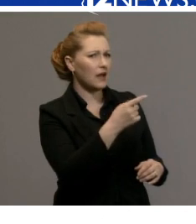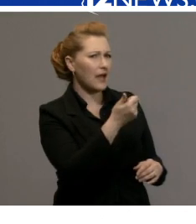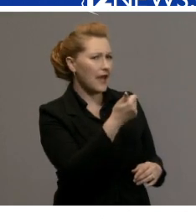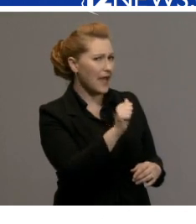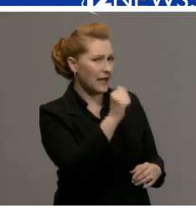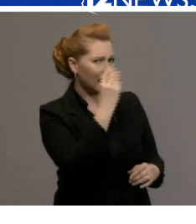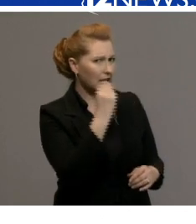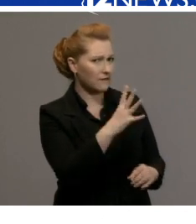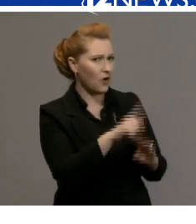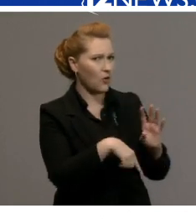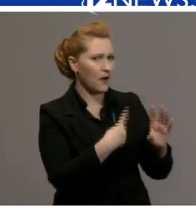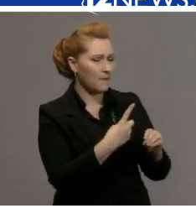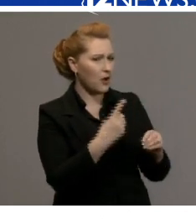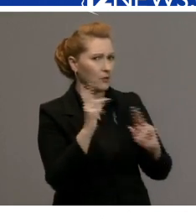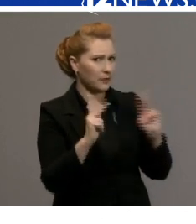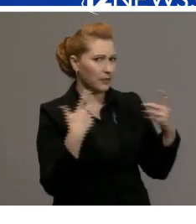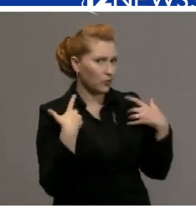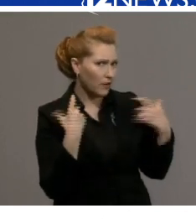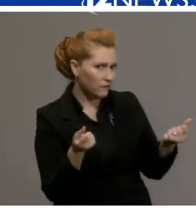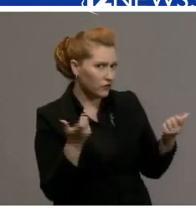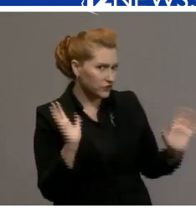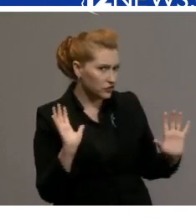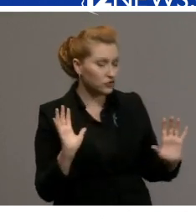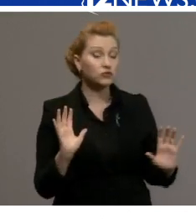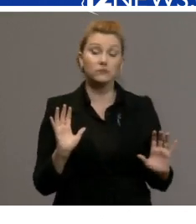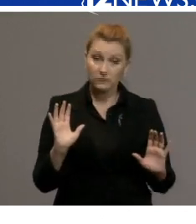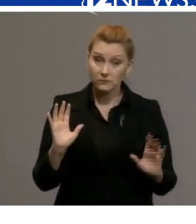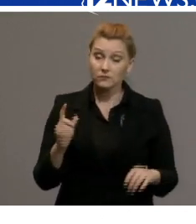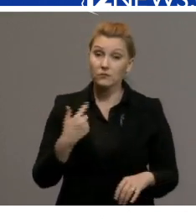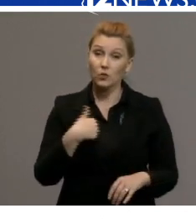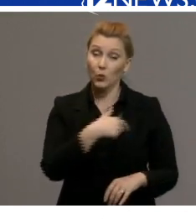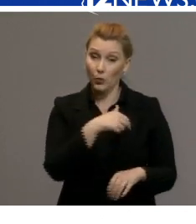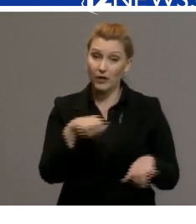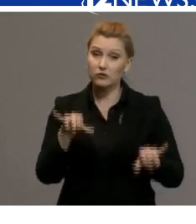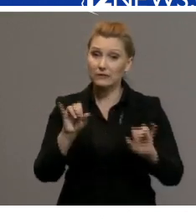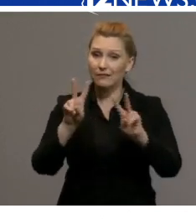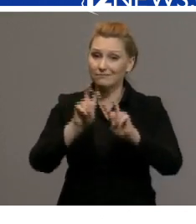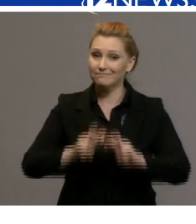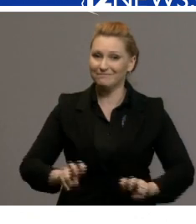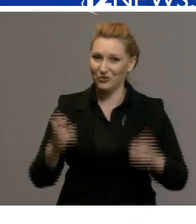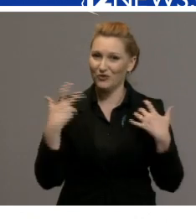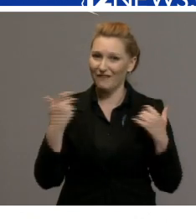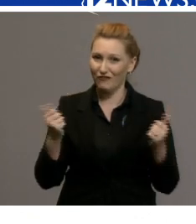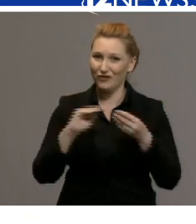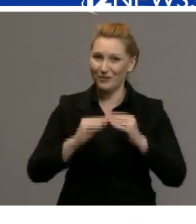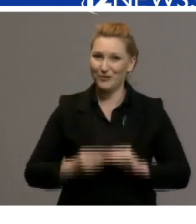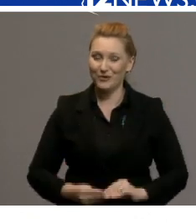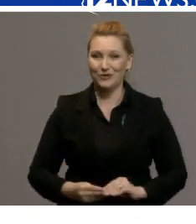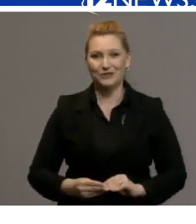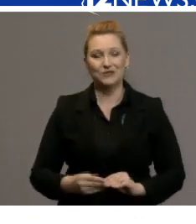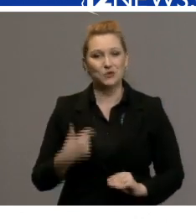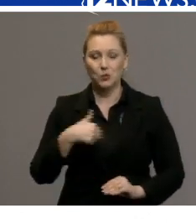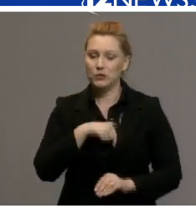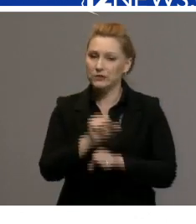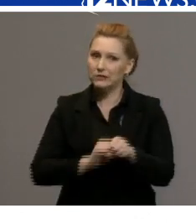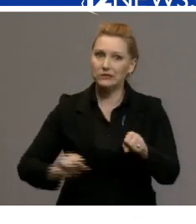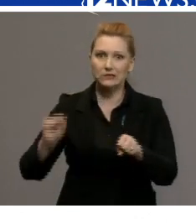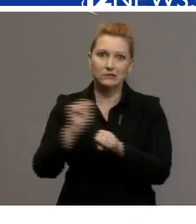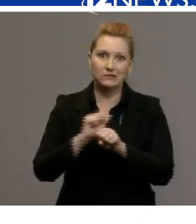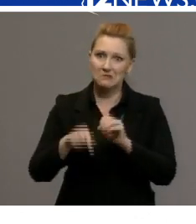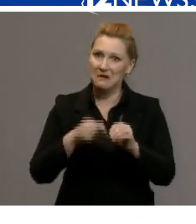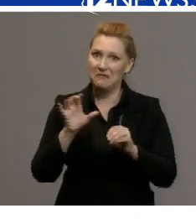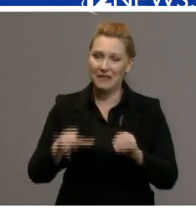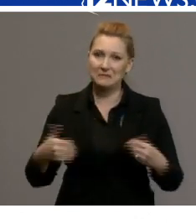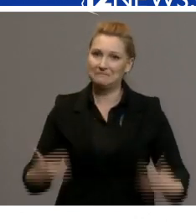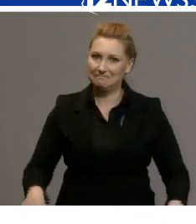recovered from COVID? So we are still looking at the recovered. We've been doing a lot of work on that. We think we are